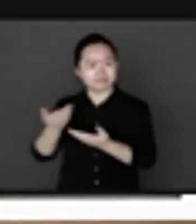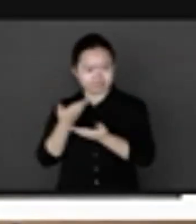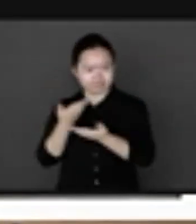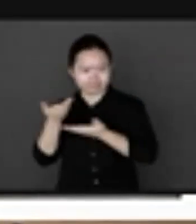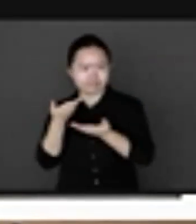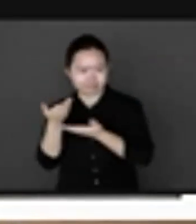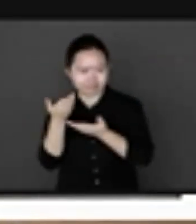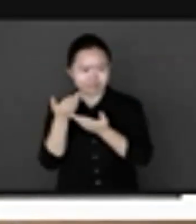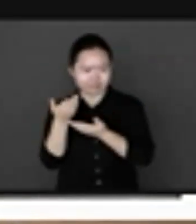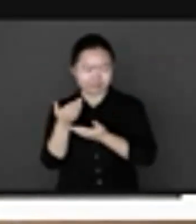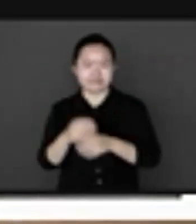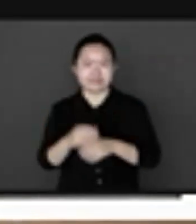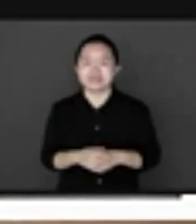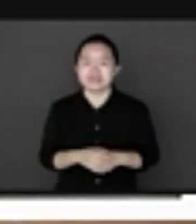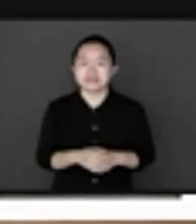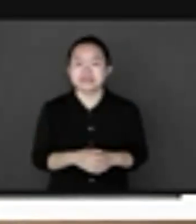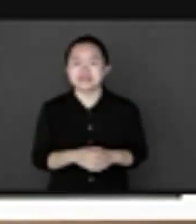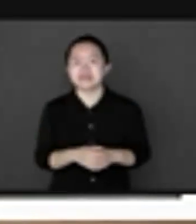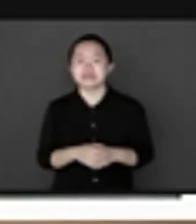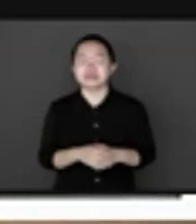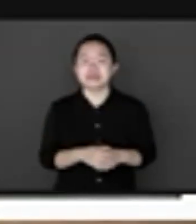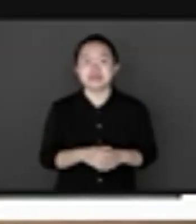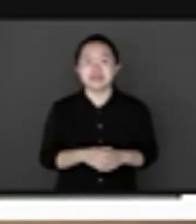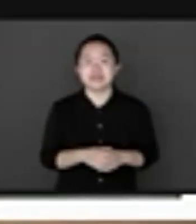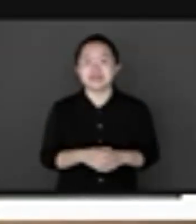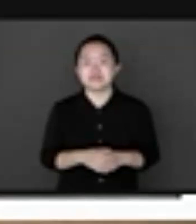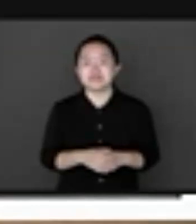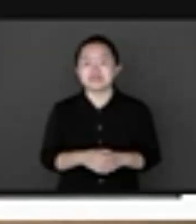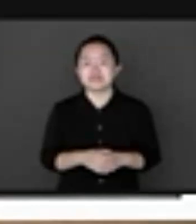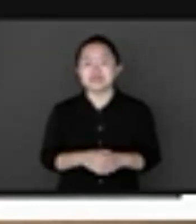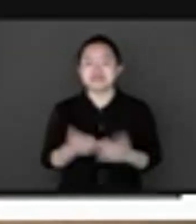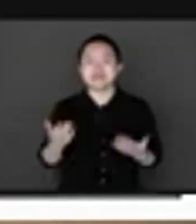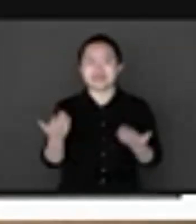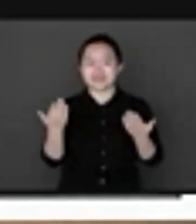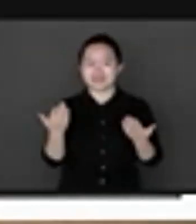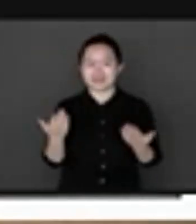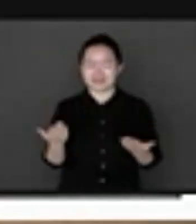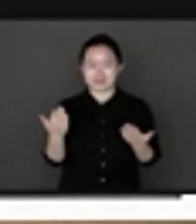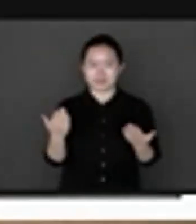distinguished panelists. And now something else is happening here.